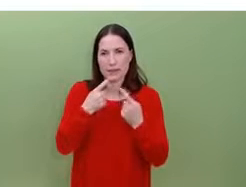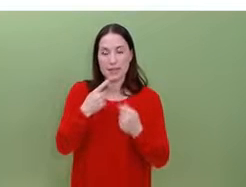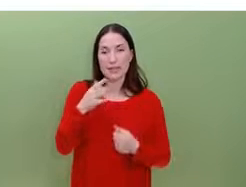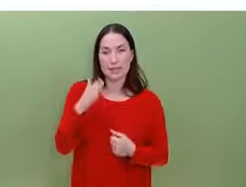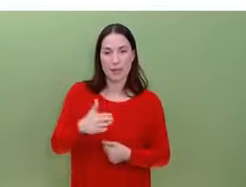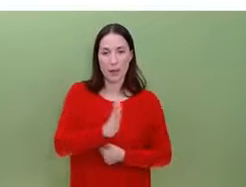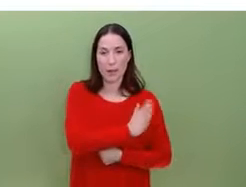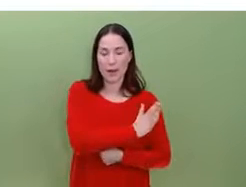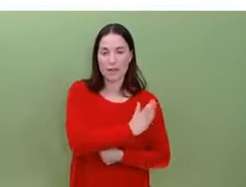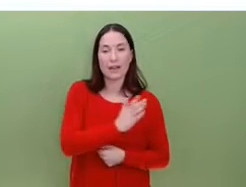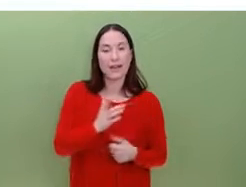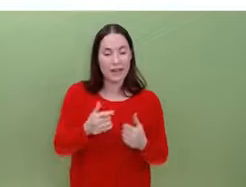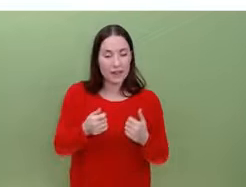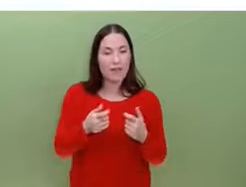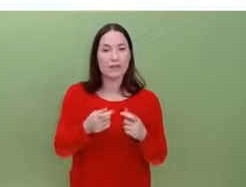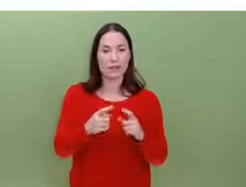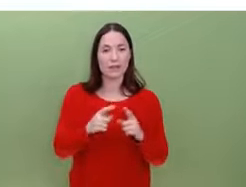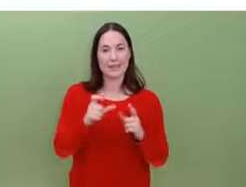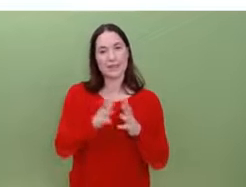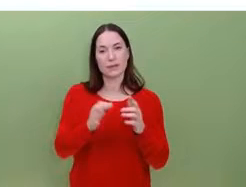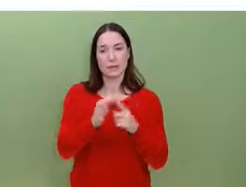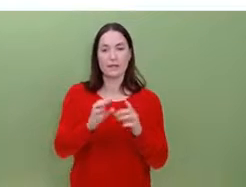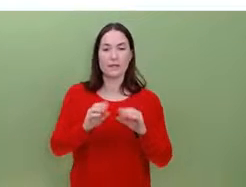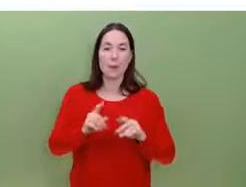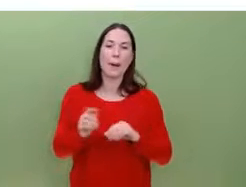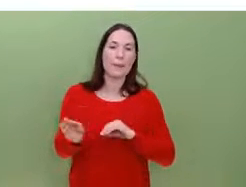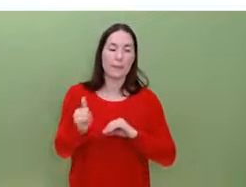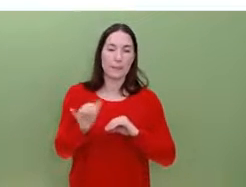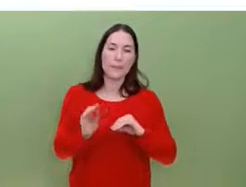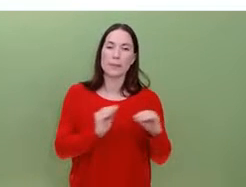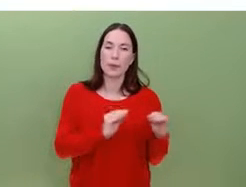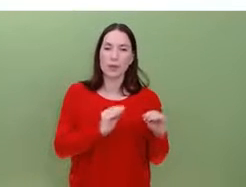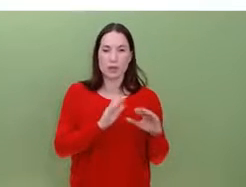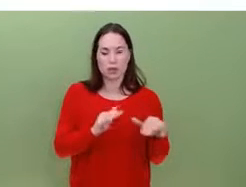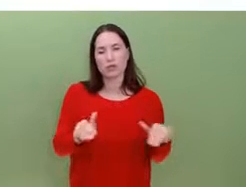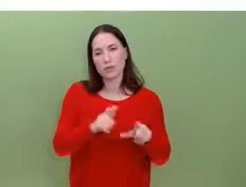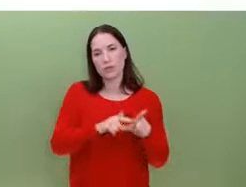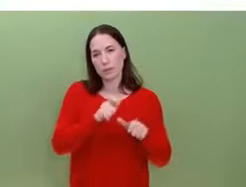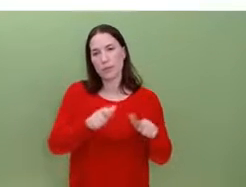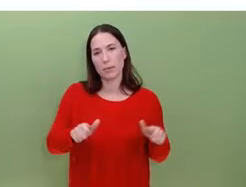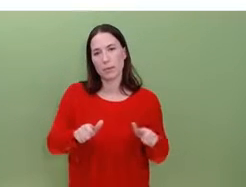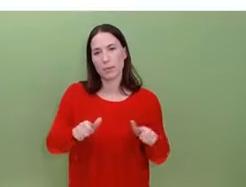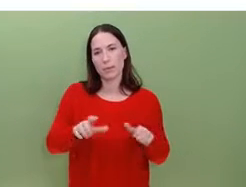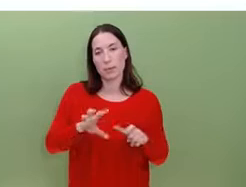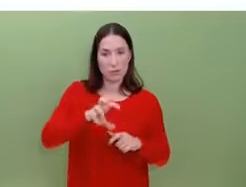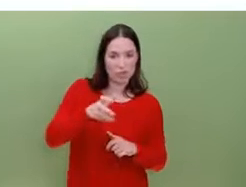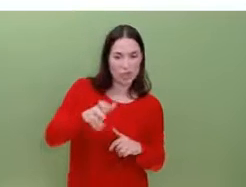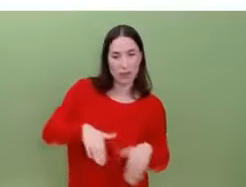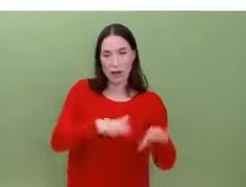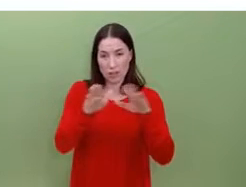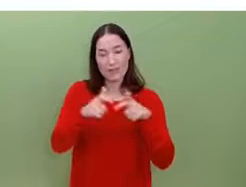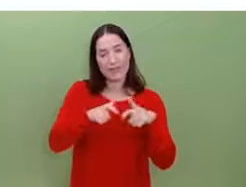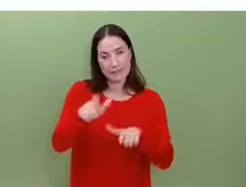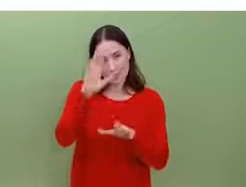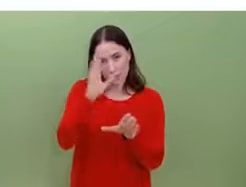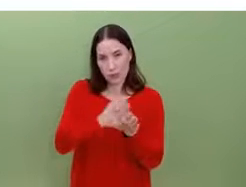roles, they have stayed within children and young people's mental health within the region or nationally as well. Thanks, Marku. Peter, any final